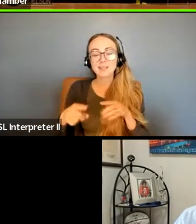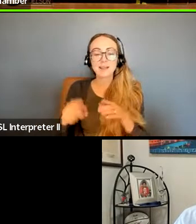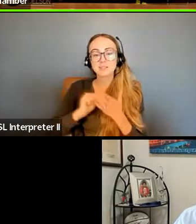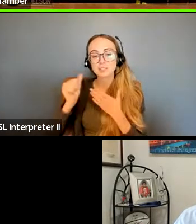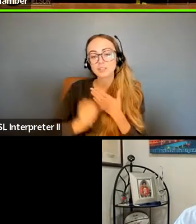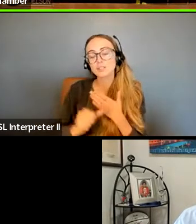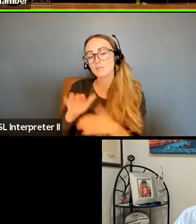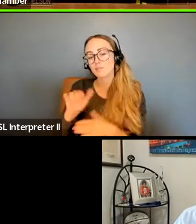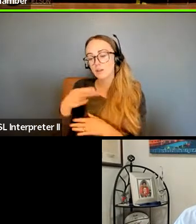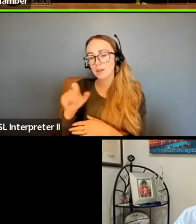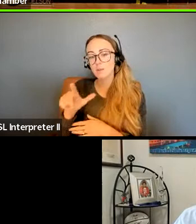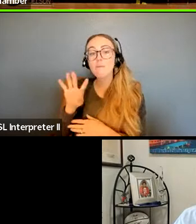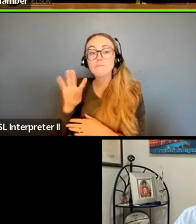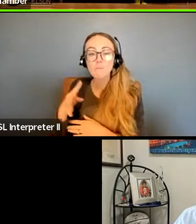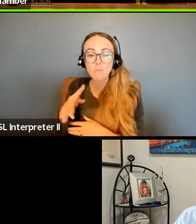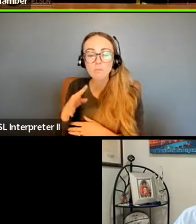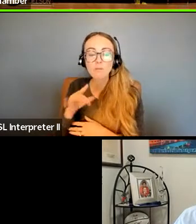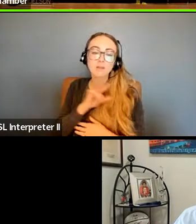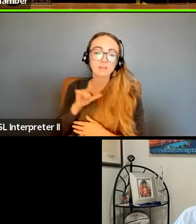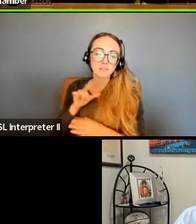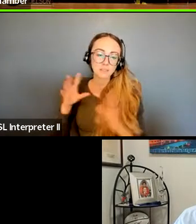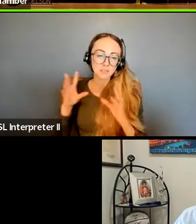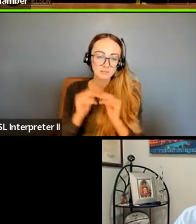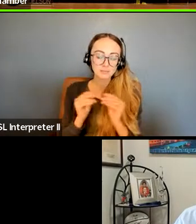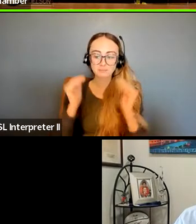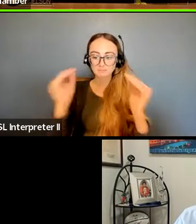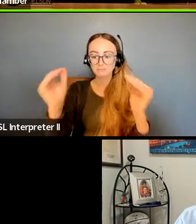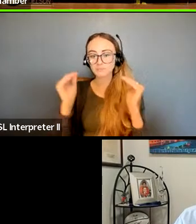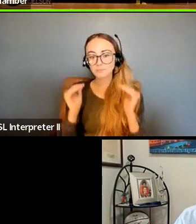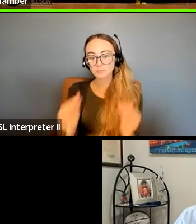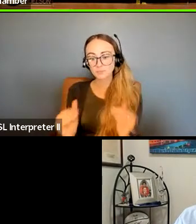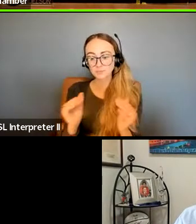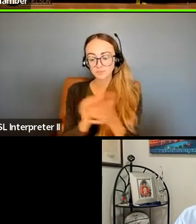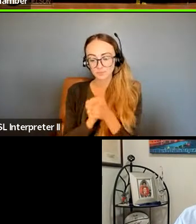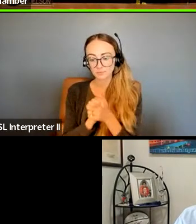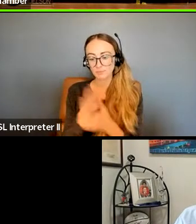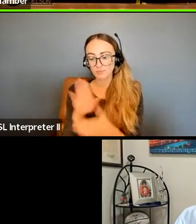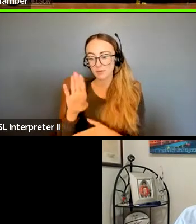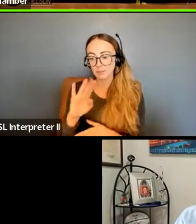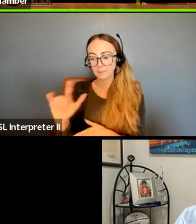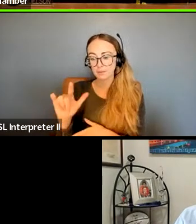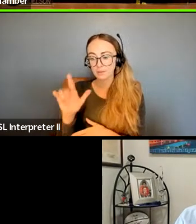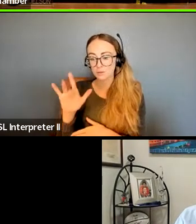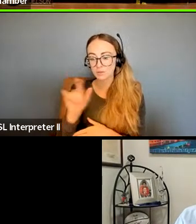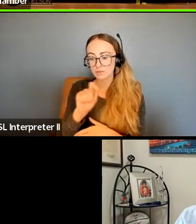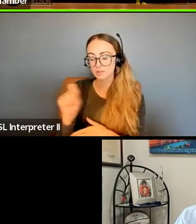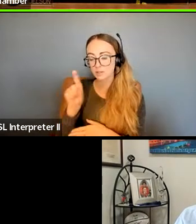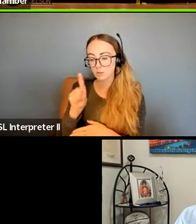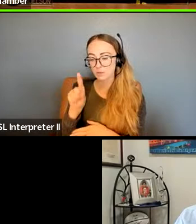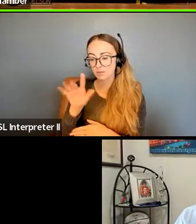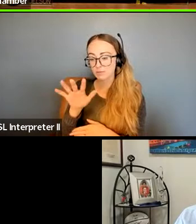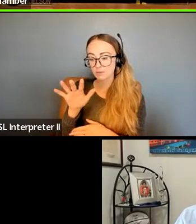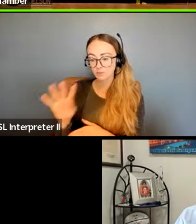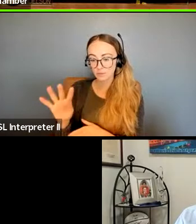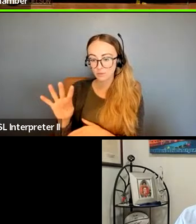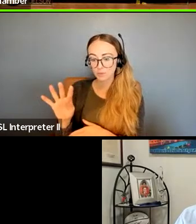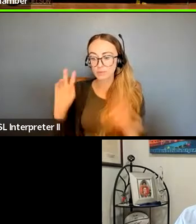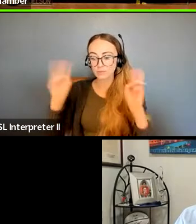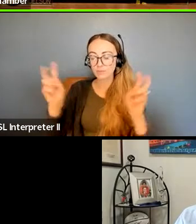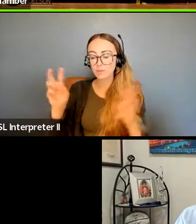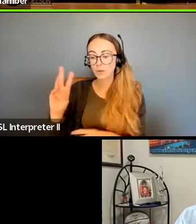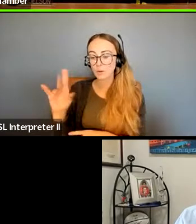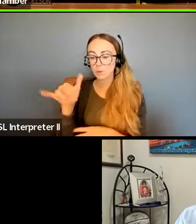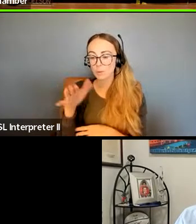4th legislative meeting. The next item for markup is Bill 25-154, entitled the